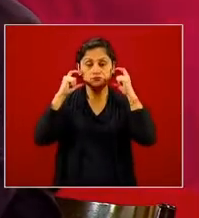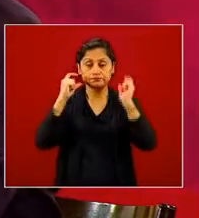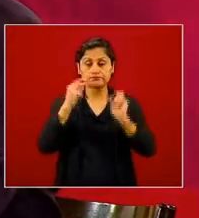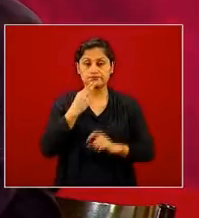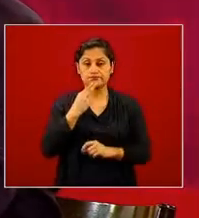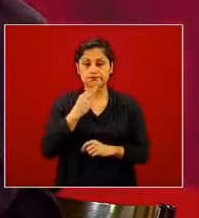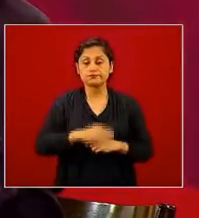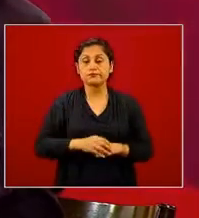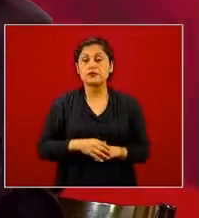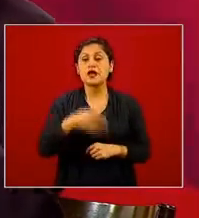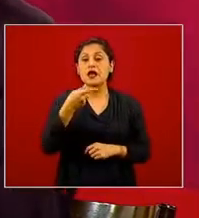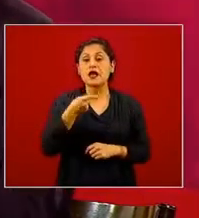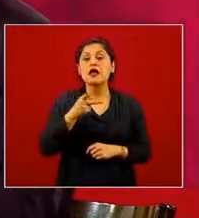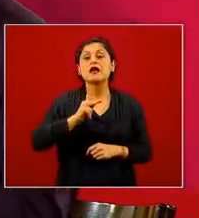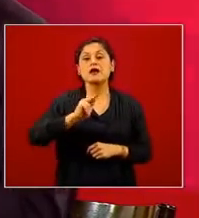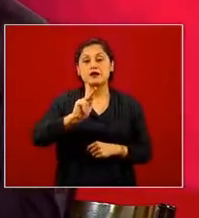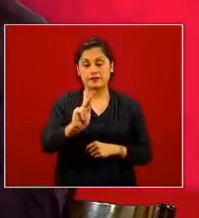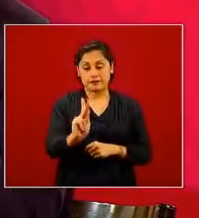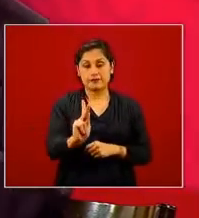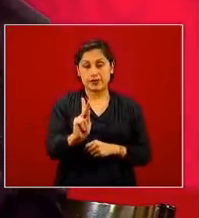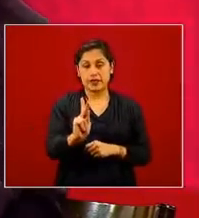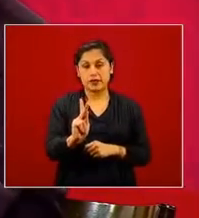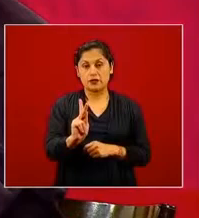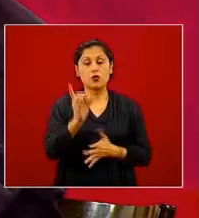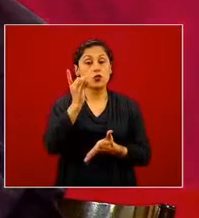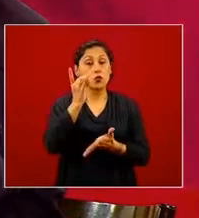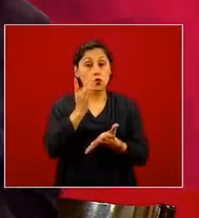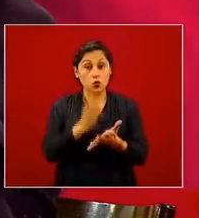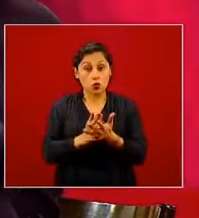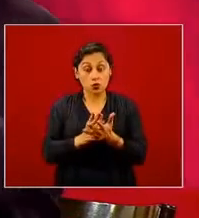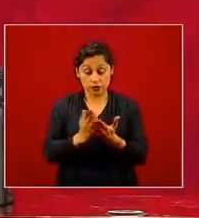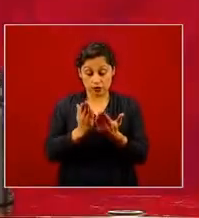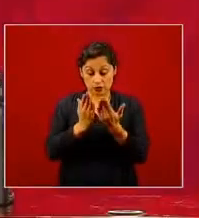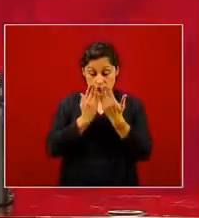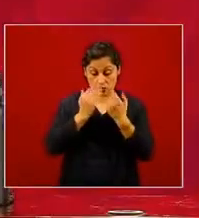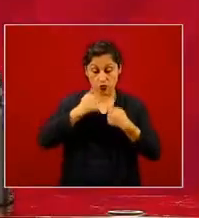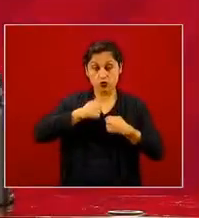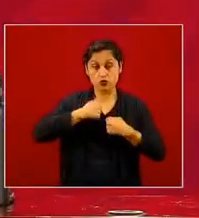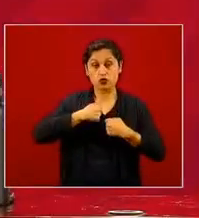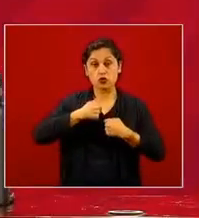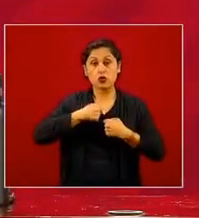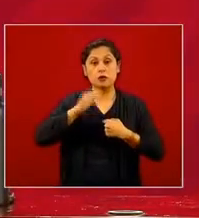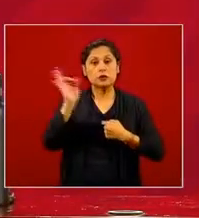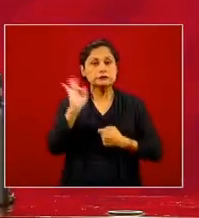the safe distance, might be a good idea to wear a mask. But I insist, just to avoid